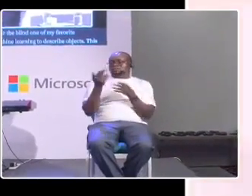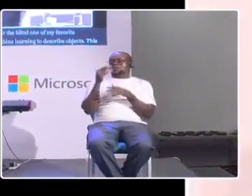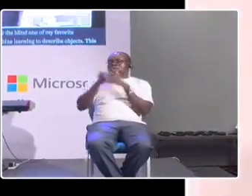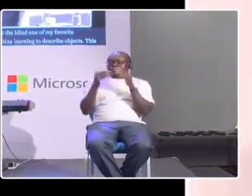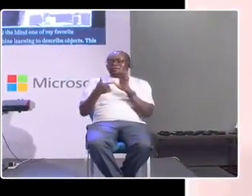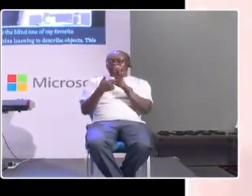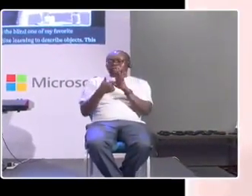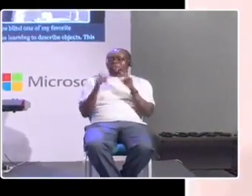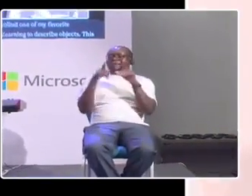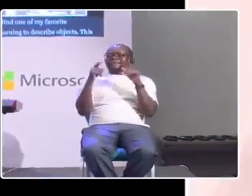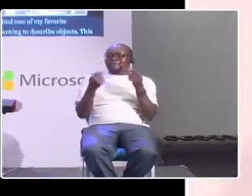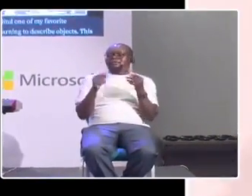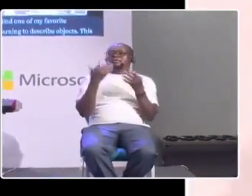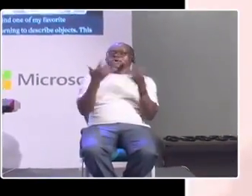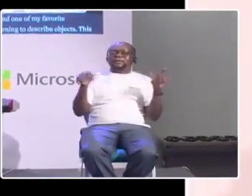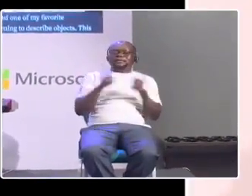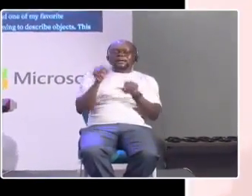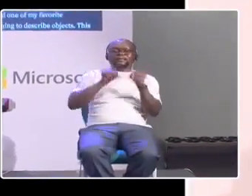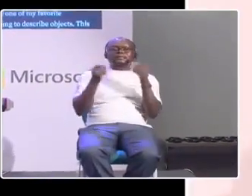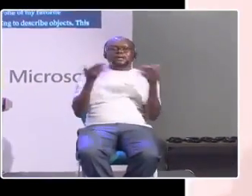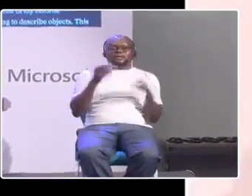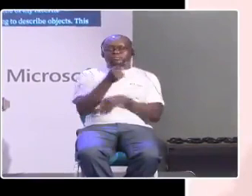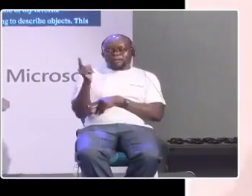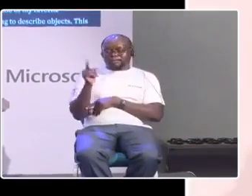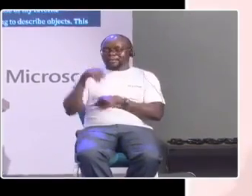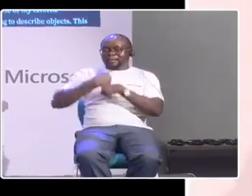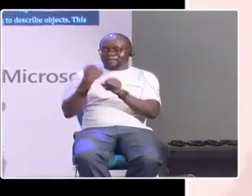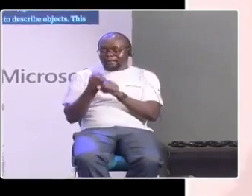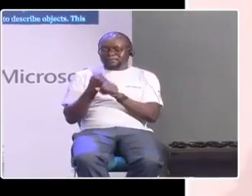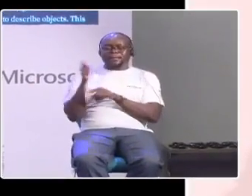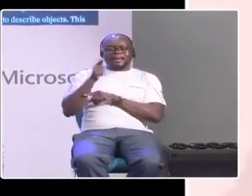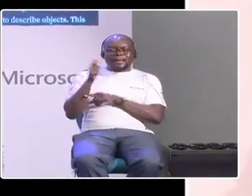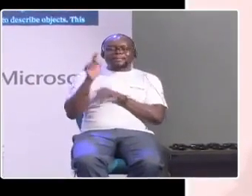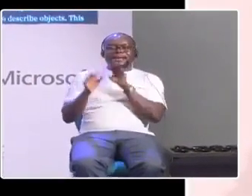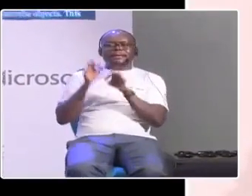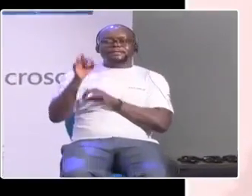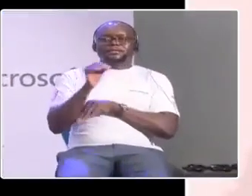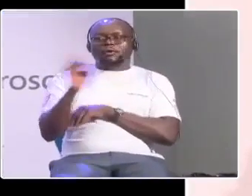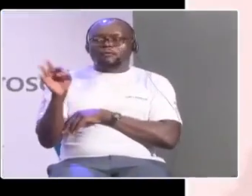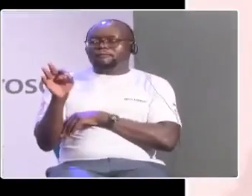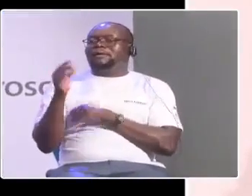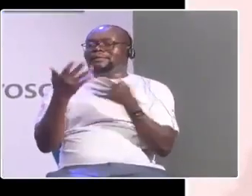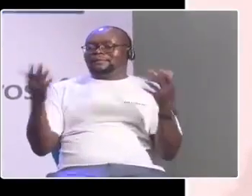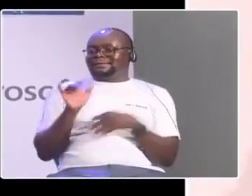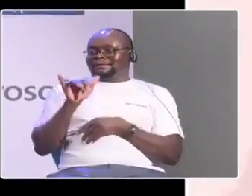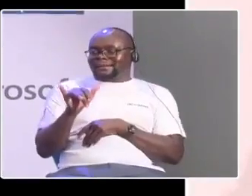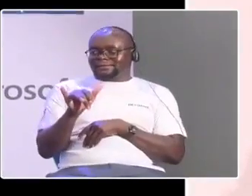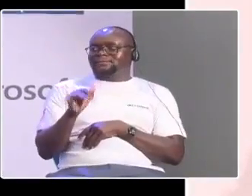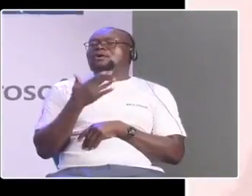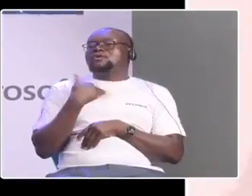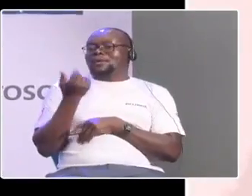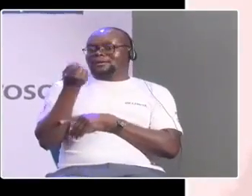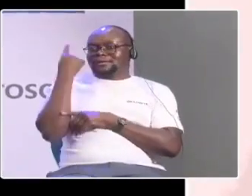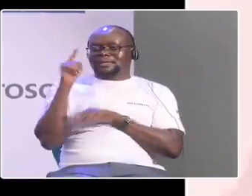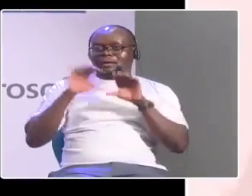describe text and objects and things around you, so it makes the camera an extension of the things that you want to